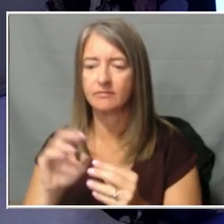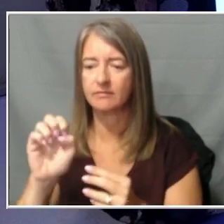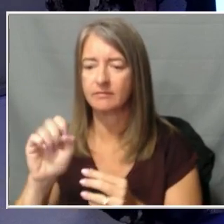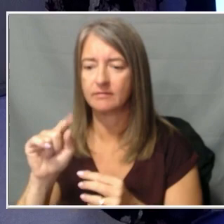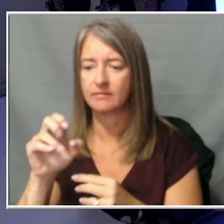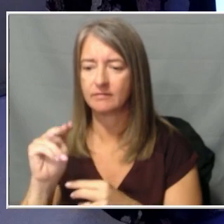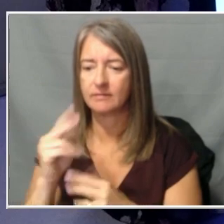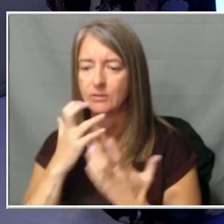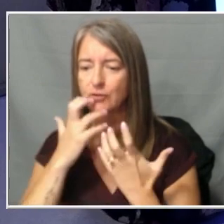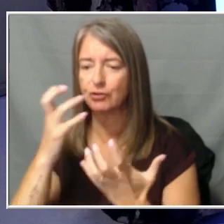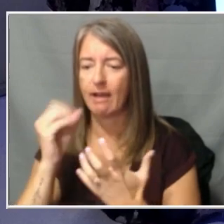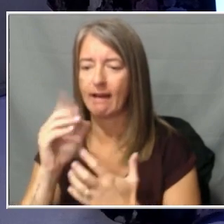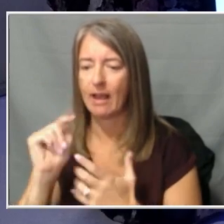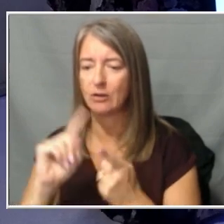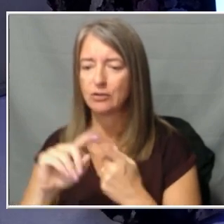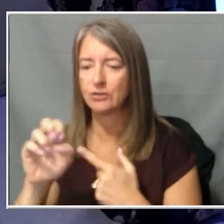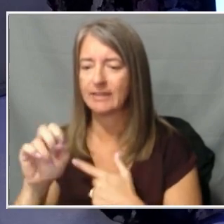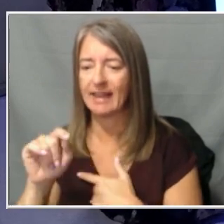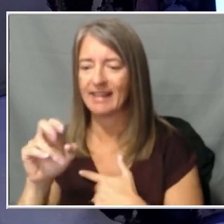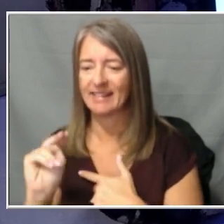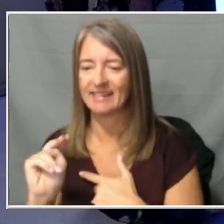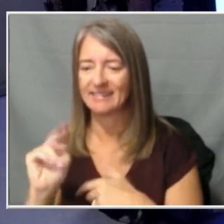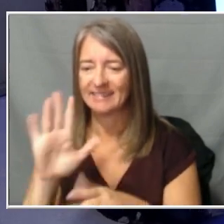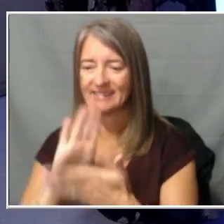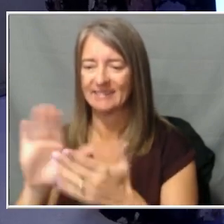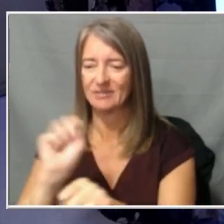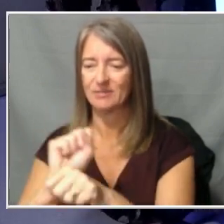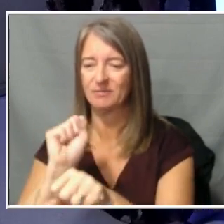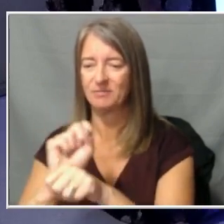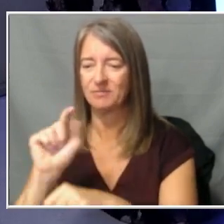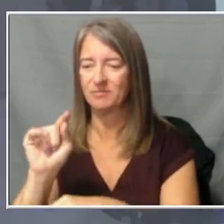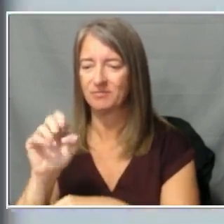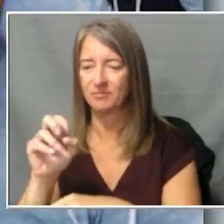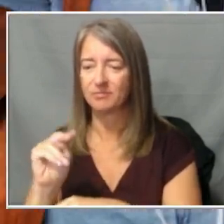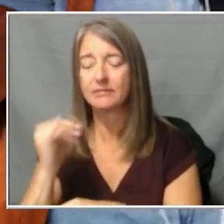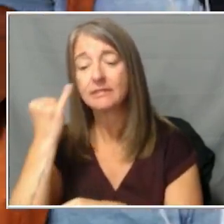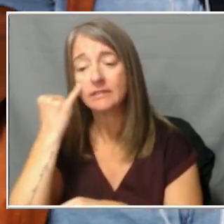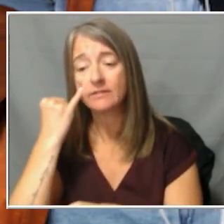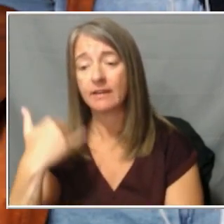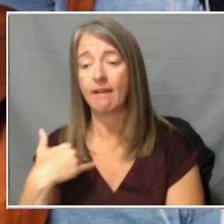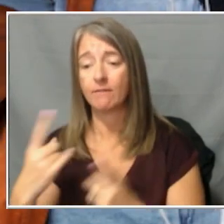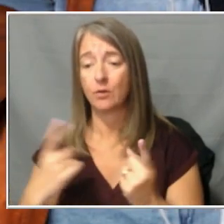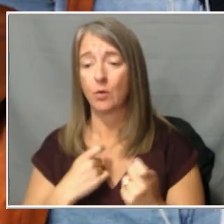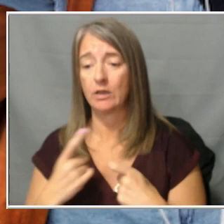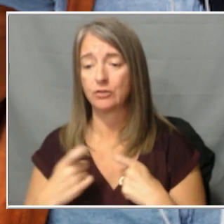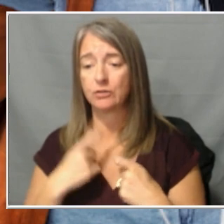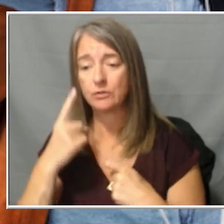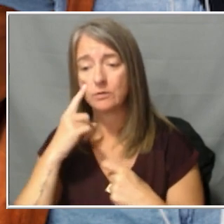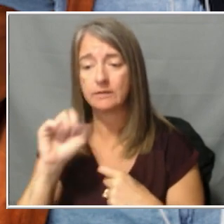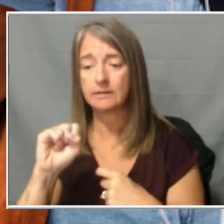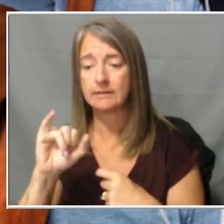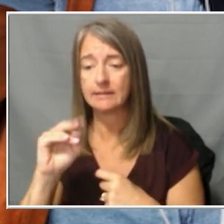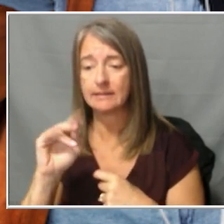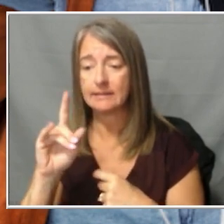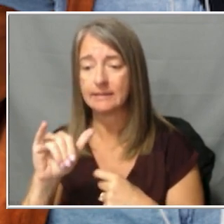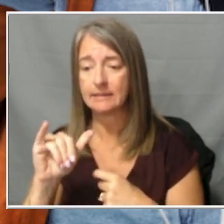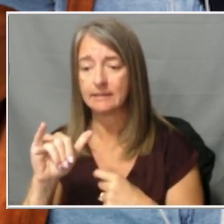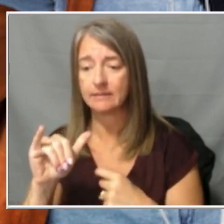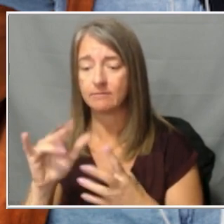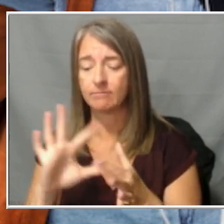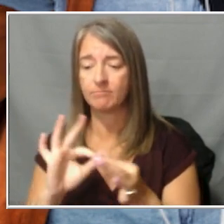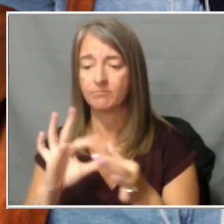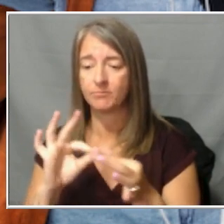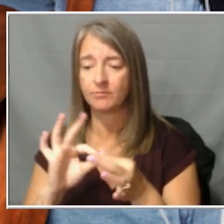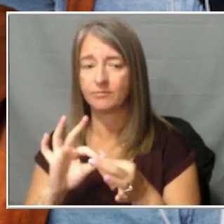out to you. Yeah. All right, nice work, Ellen. Okay, if you have questions for Dr. Abhyankar or Sydney, be sure to get those in. Use the chat